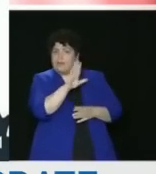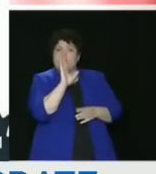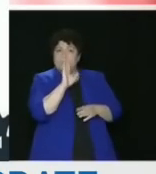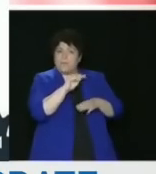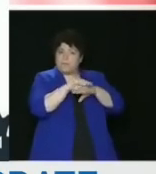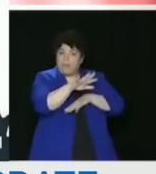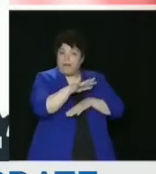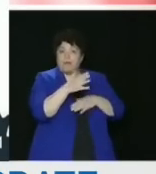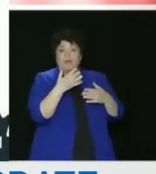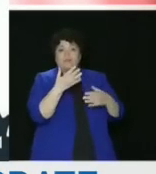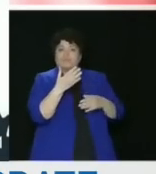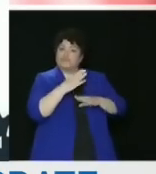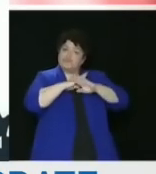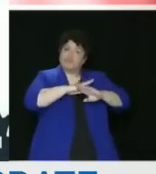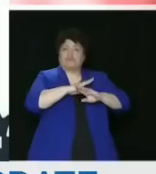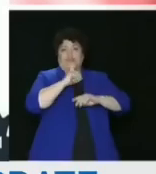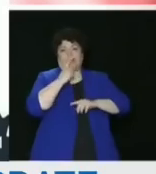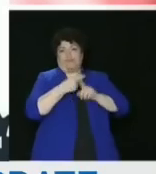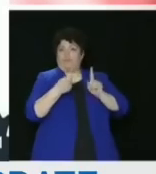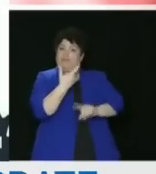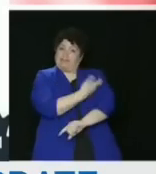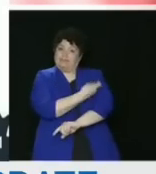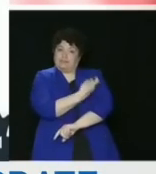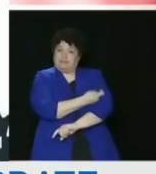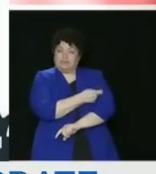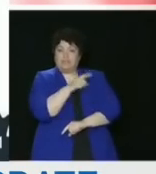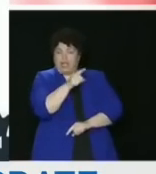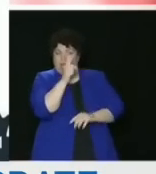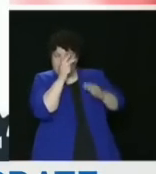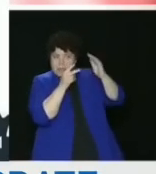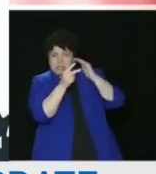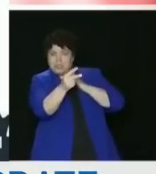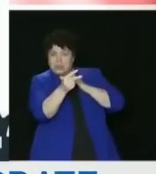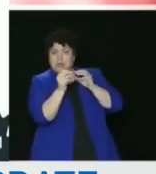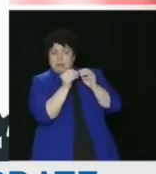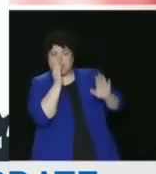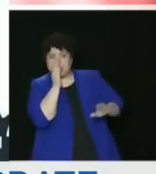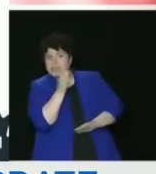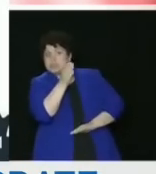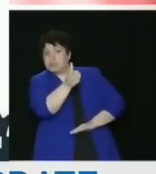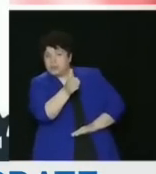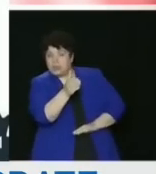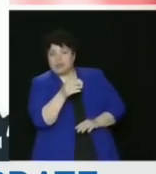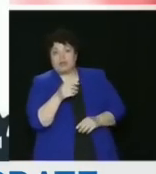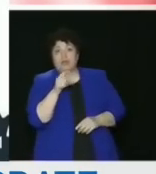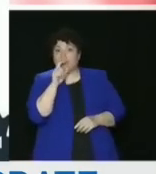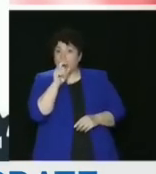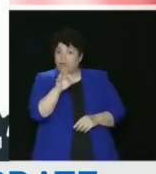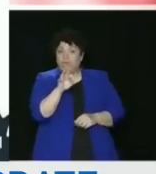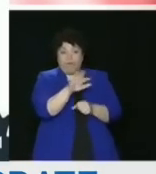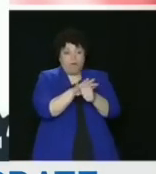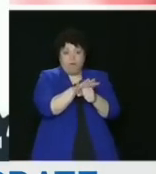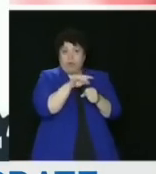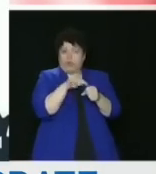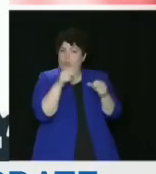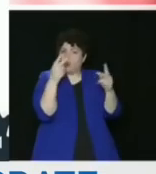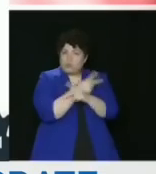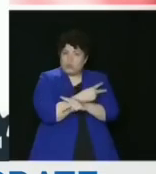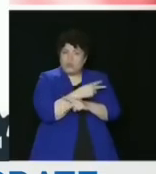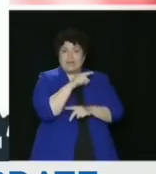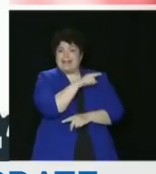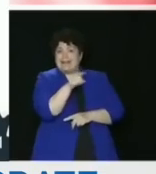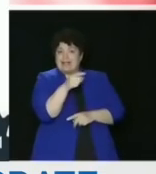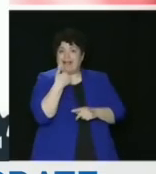vaccination. This updated longer range forecast model predicts that if heavily impacted areas had done